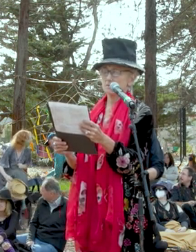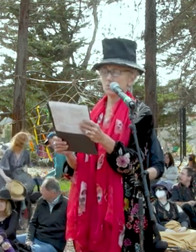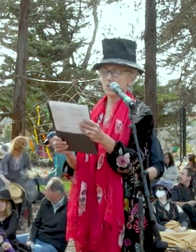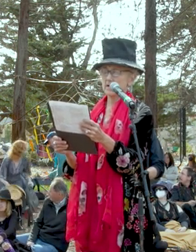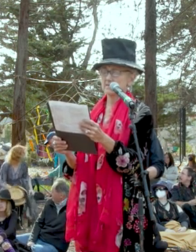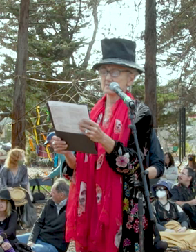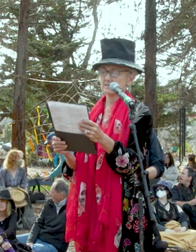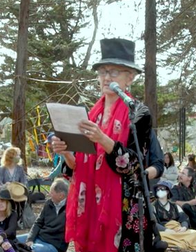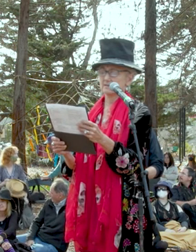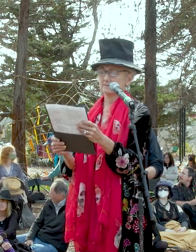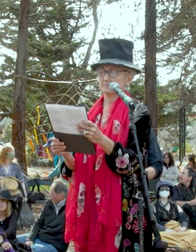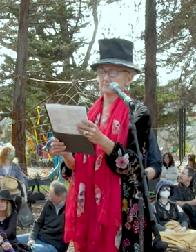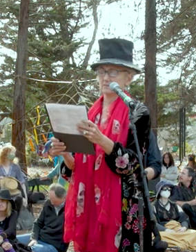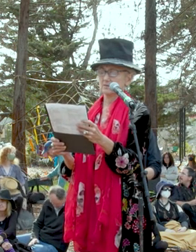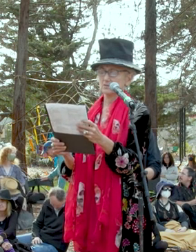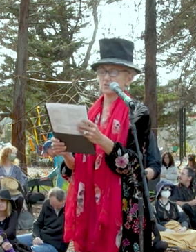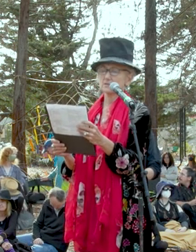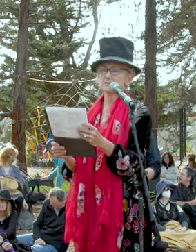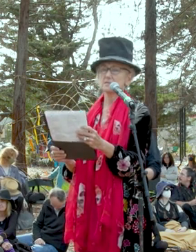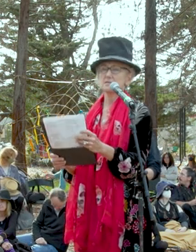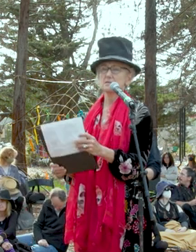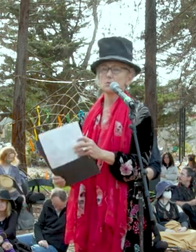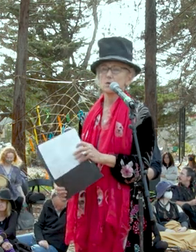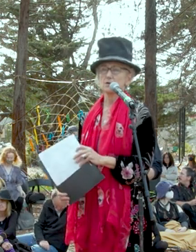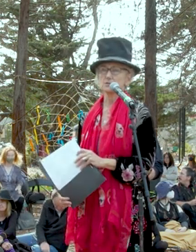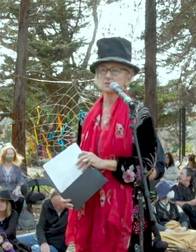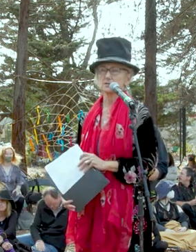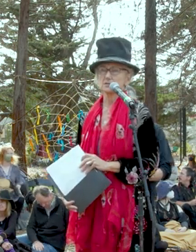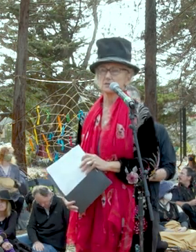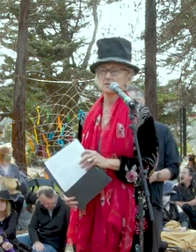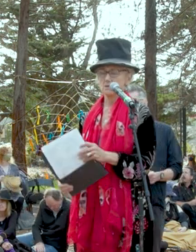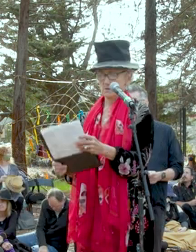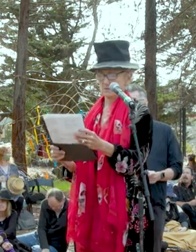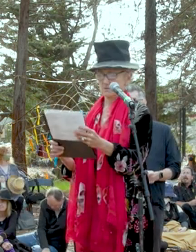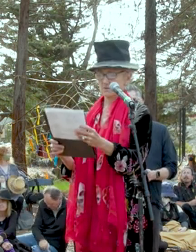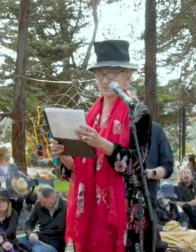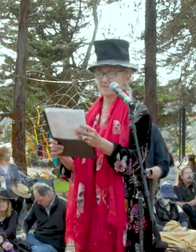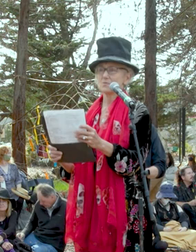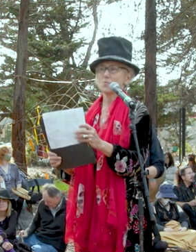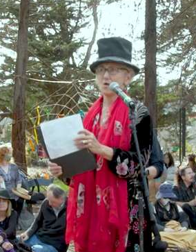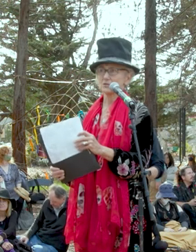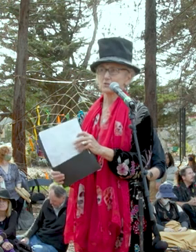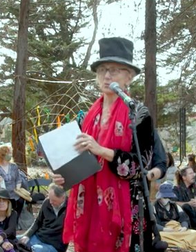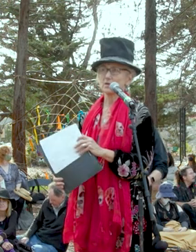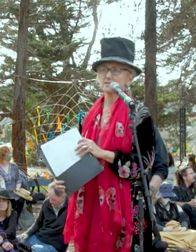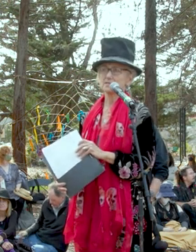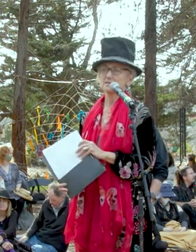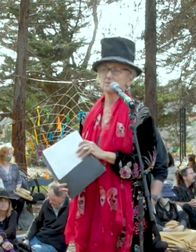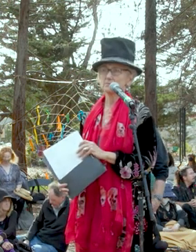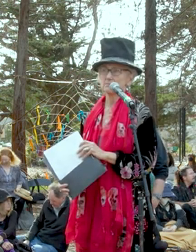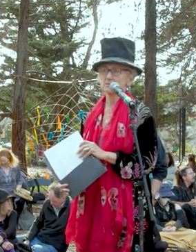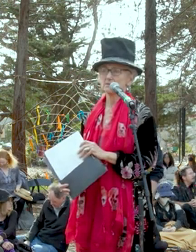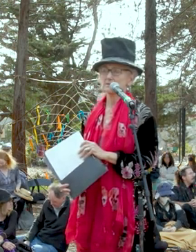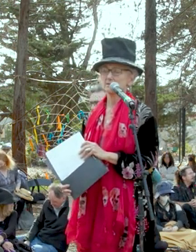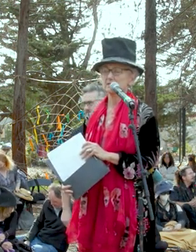Charlotte Wyand. Chelsea Walsh. Chelsea Walsh. What